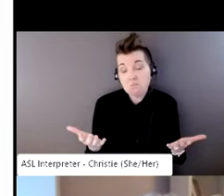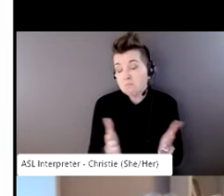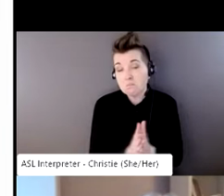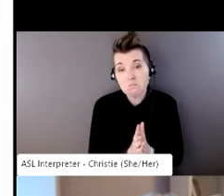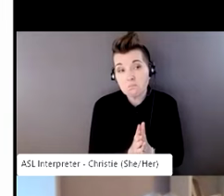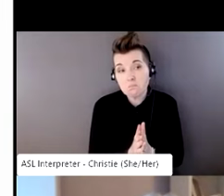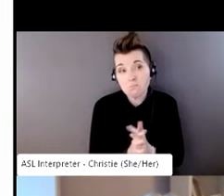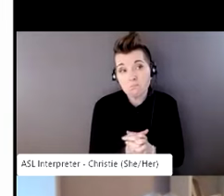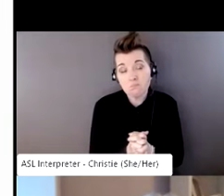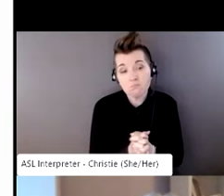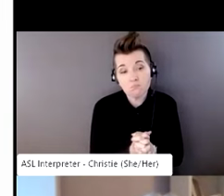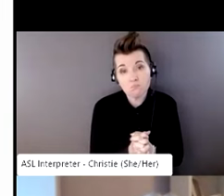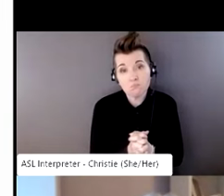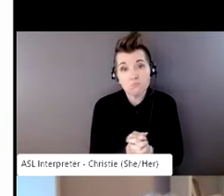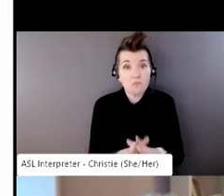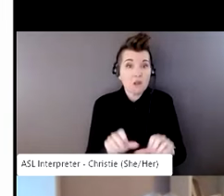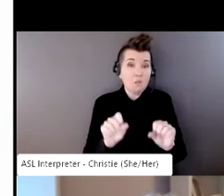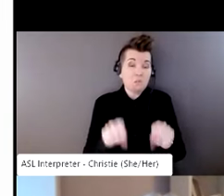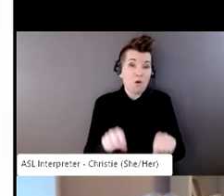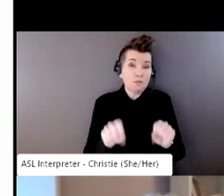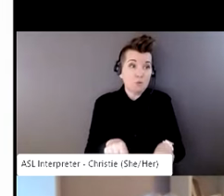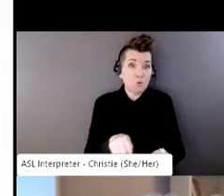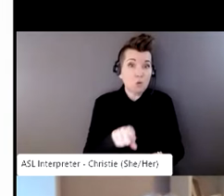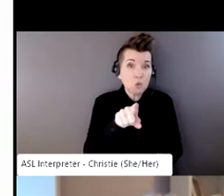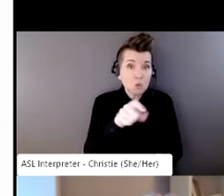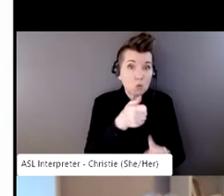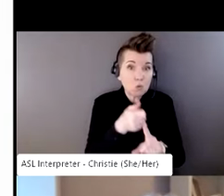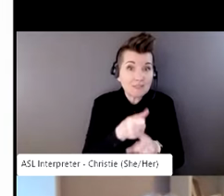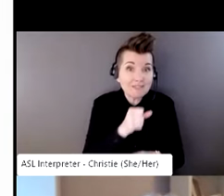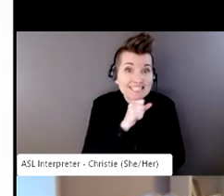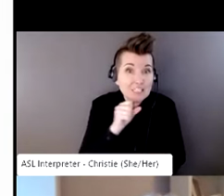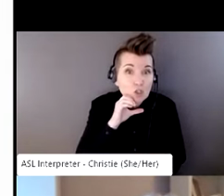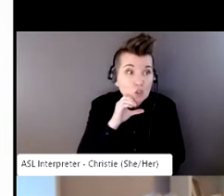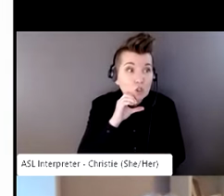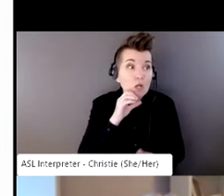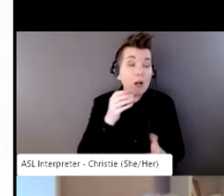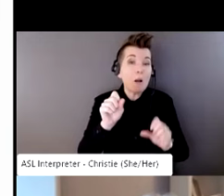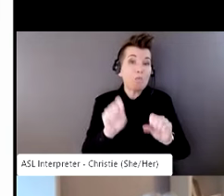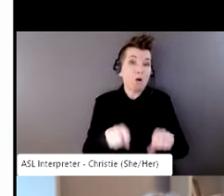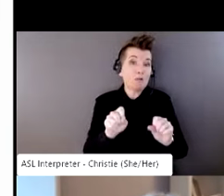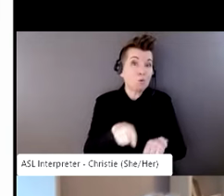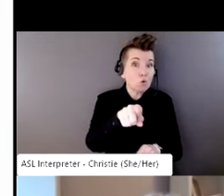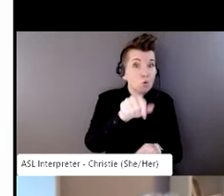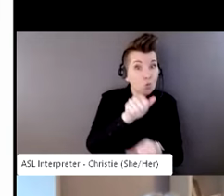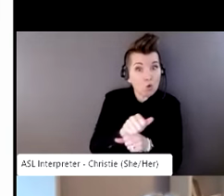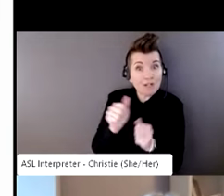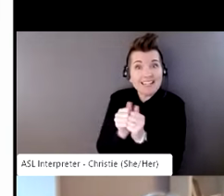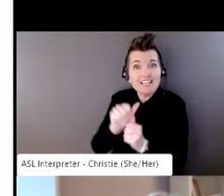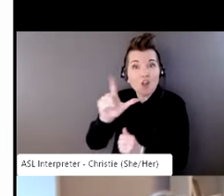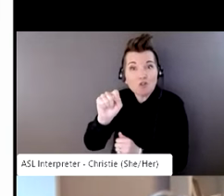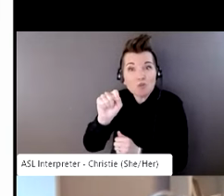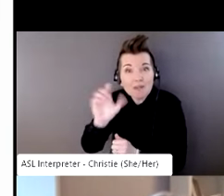you're not just a senior yourself. Perhaps you work in a care home and you want to get this information to pass on to people you work